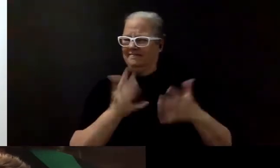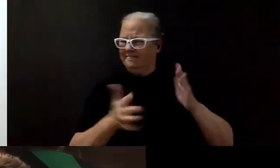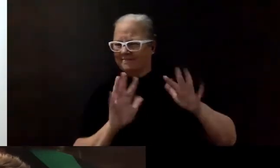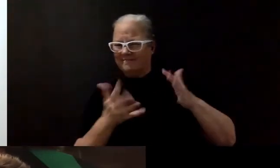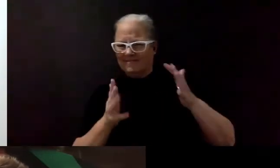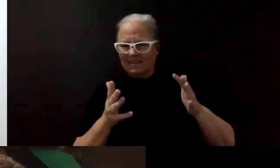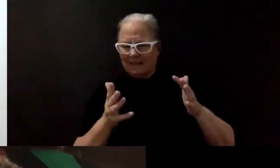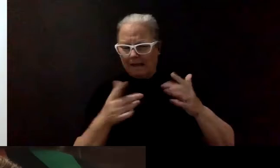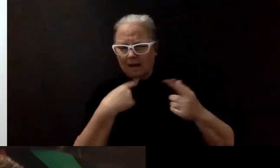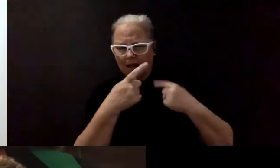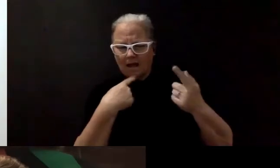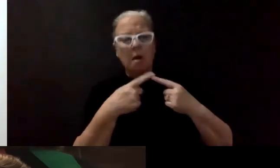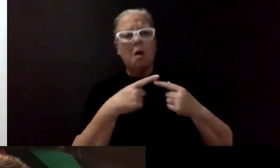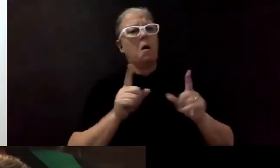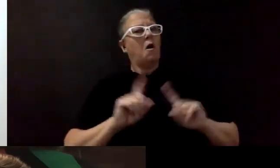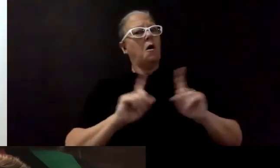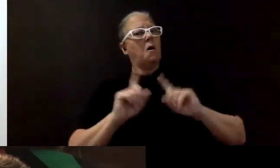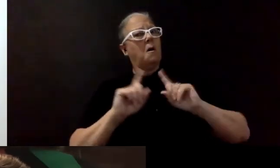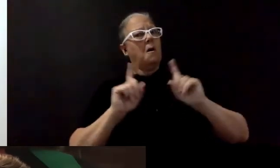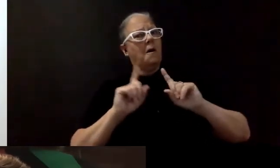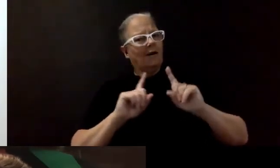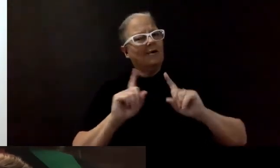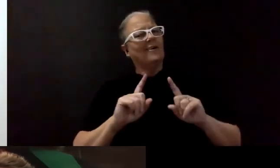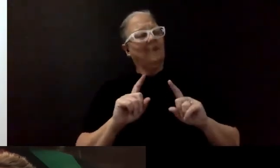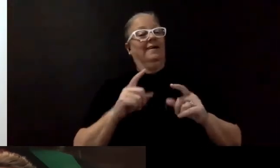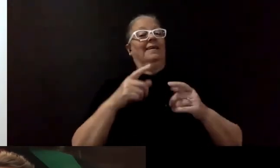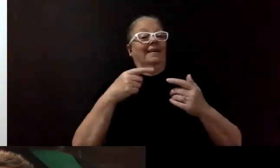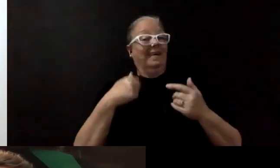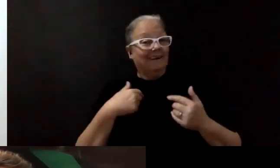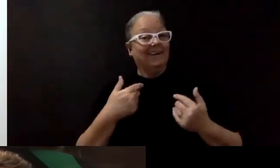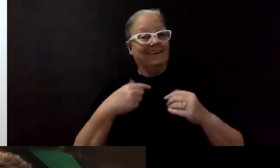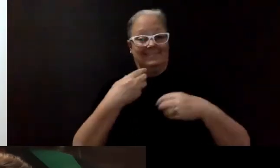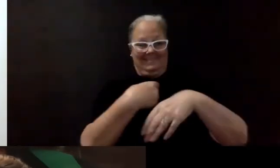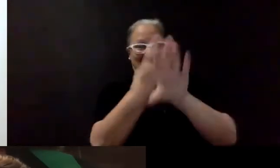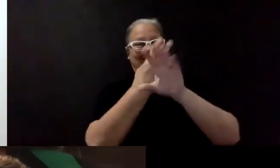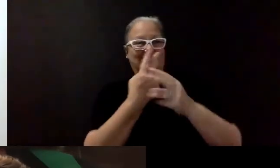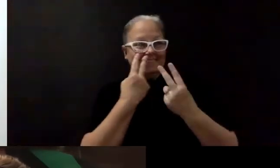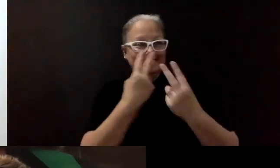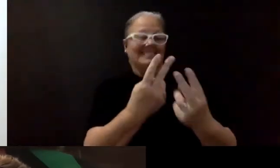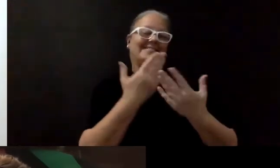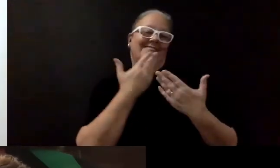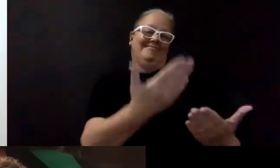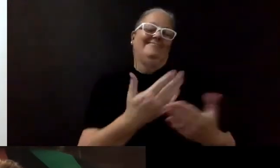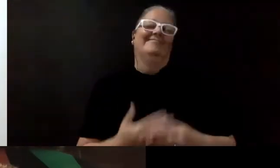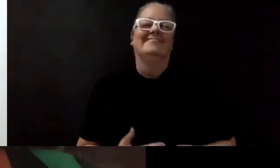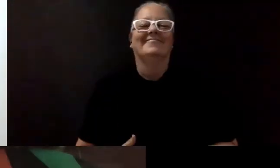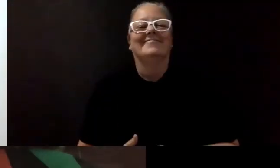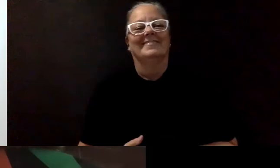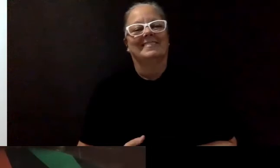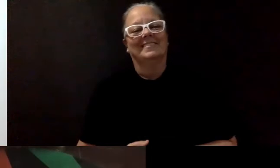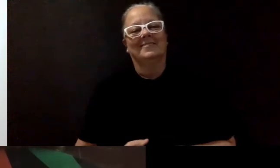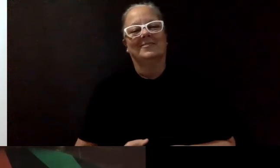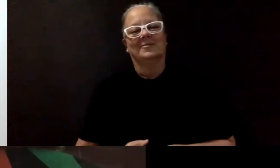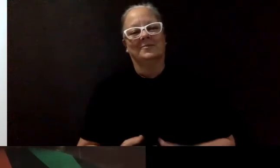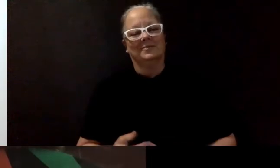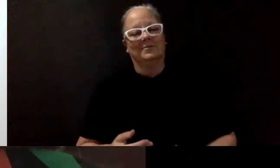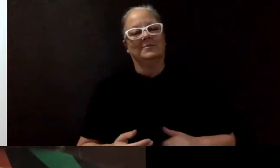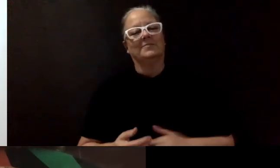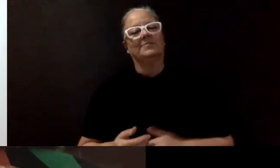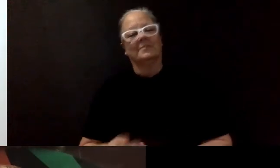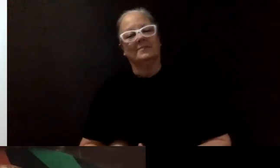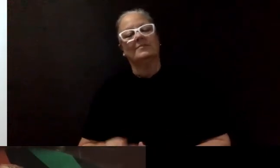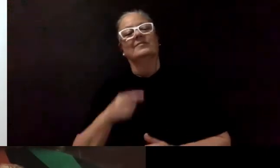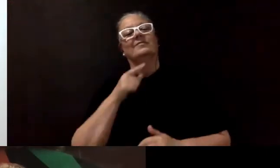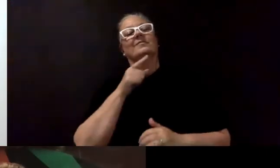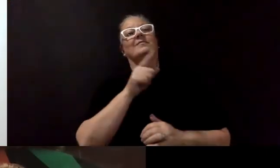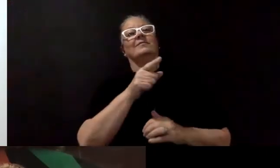happen. And thank you so much for having us here. Yeah, it's very cool. So yeah, Youth Arts New Zealand